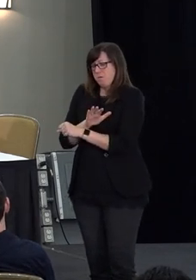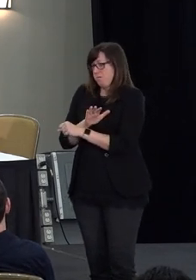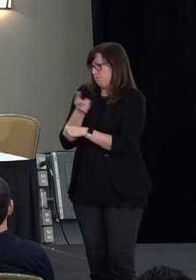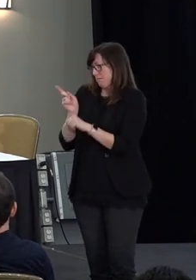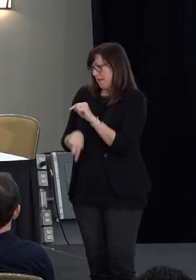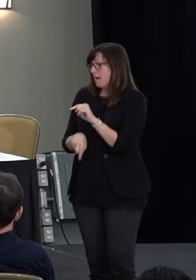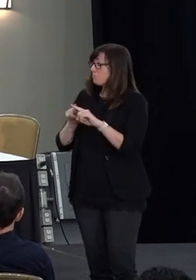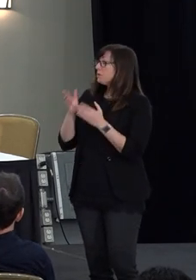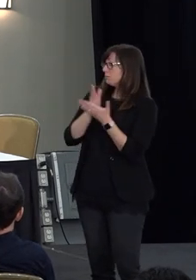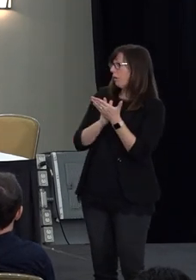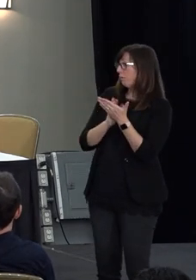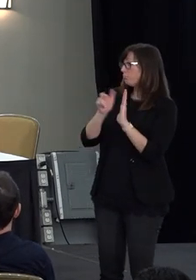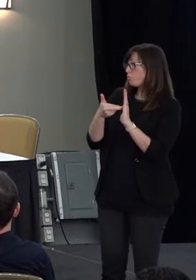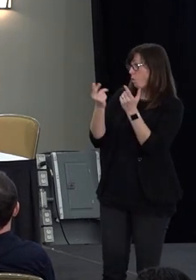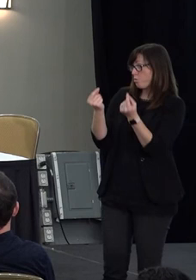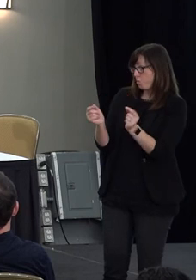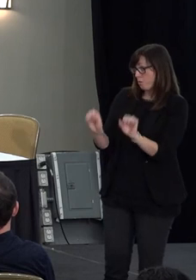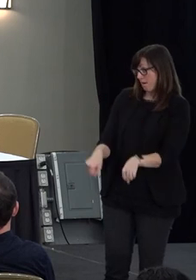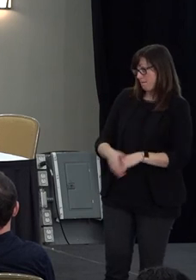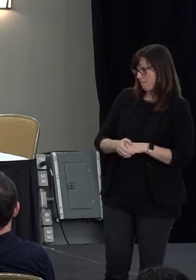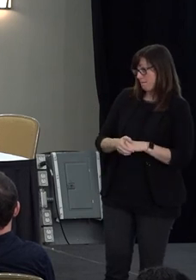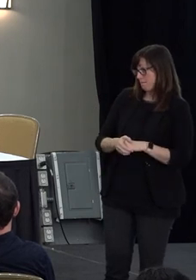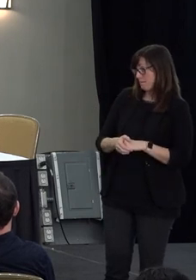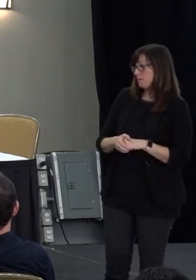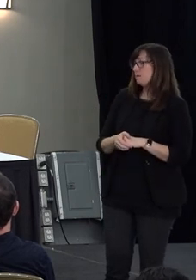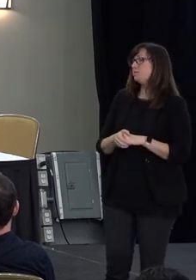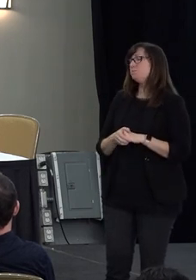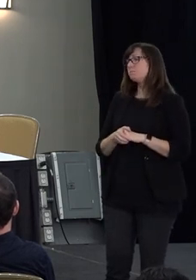a portion of the job. So it could be something that